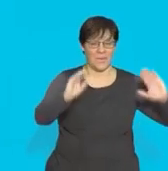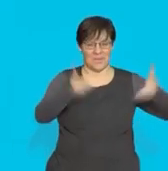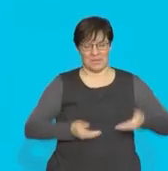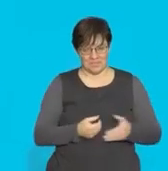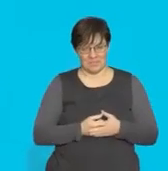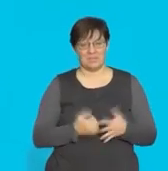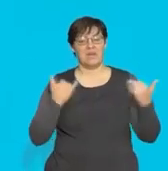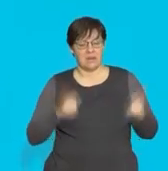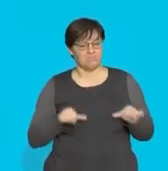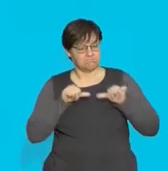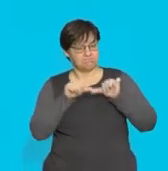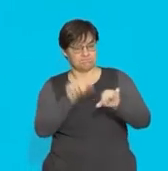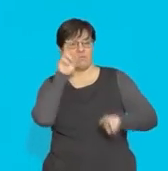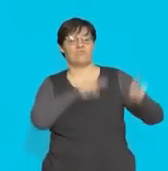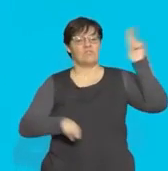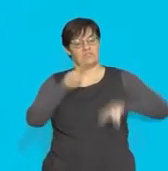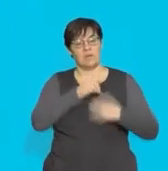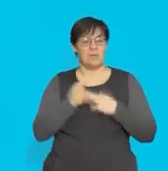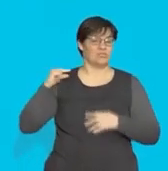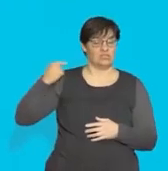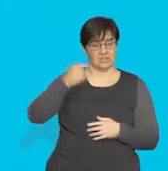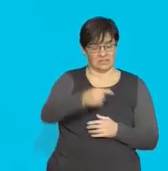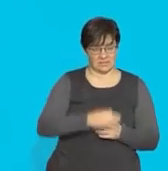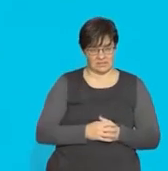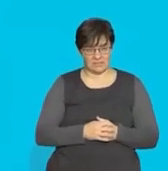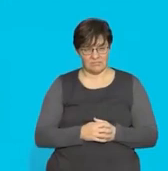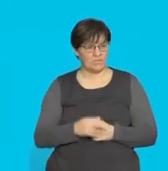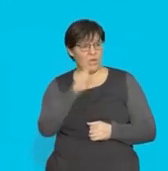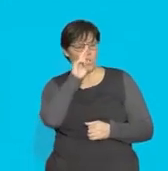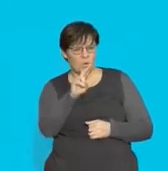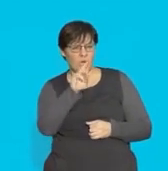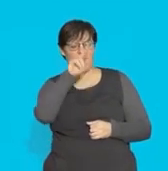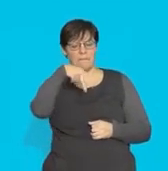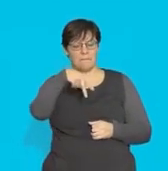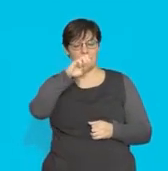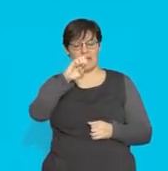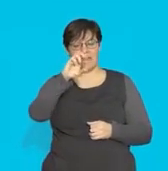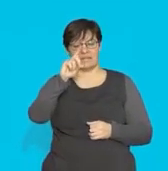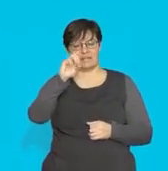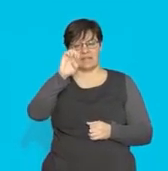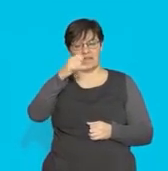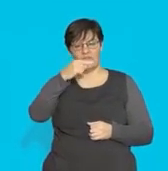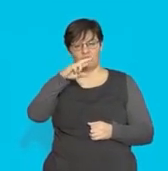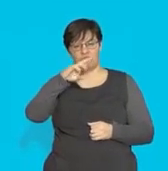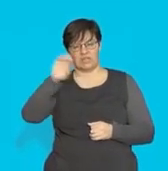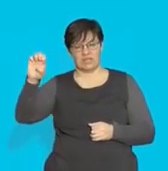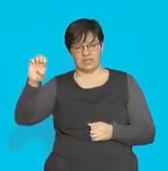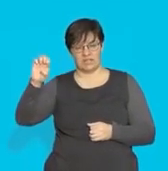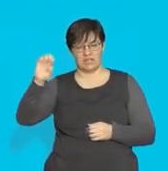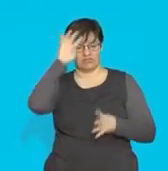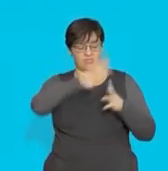Welcome back, life science learners. Let's continue with our revision lesson on genetics. We were looking at pedigree charts before we went into the